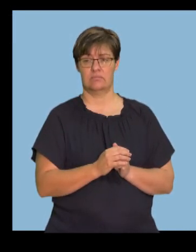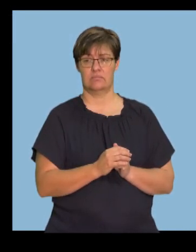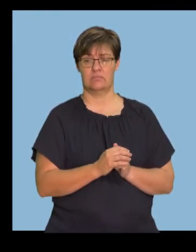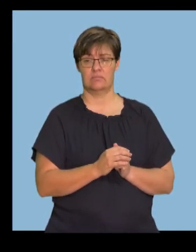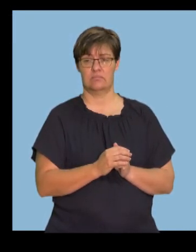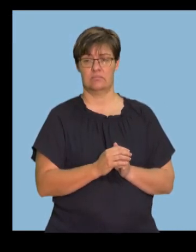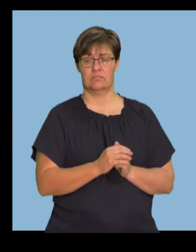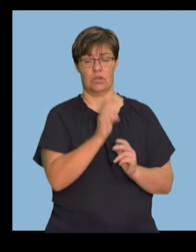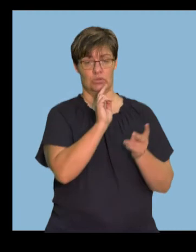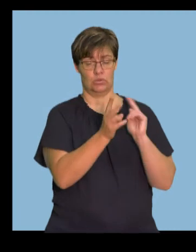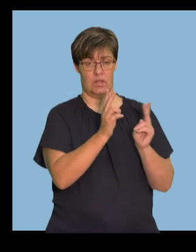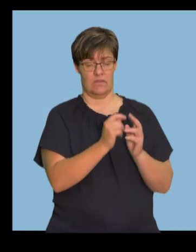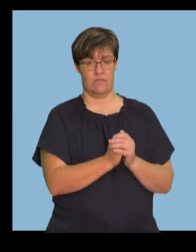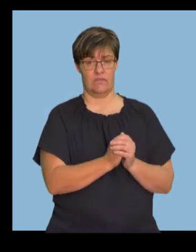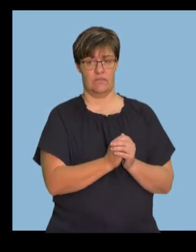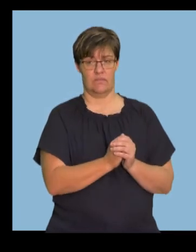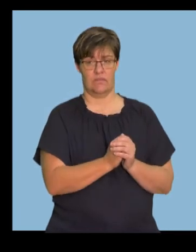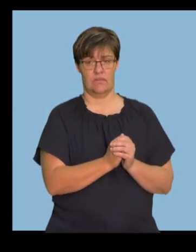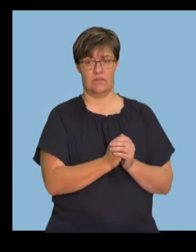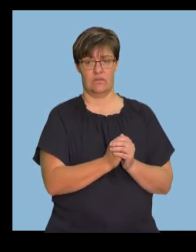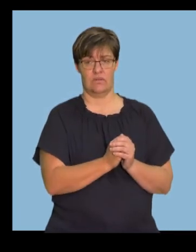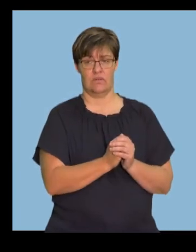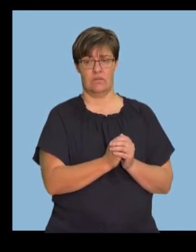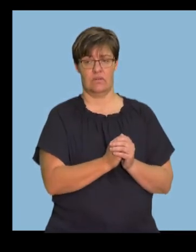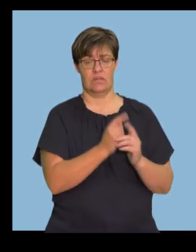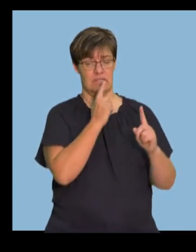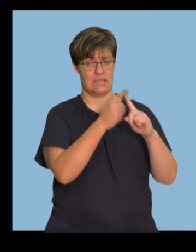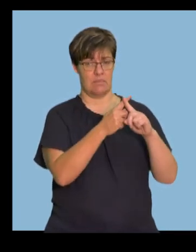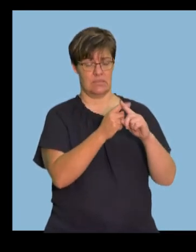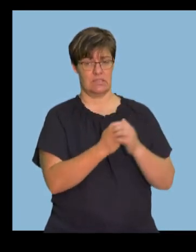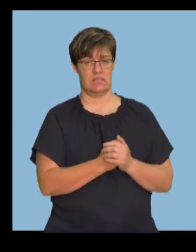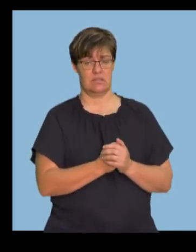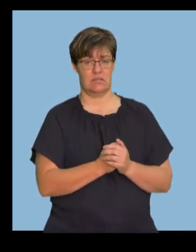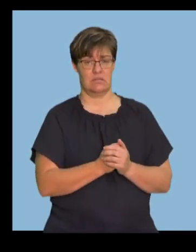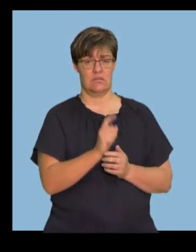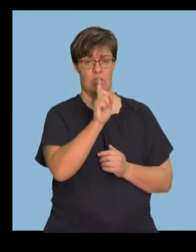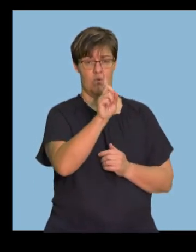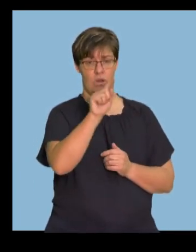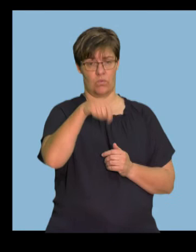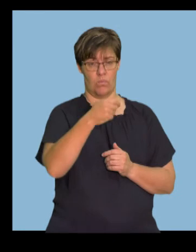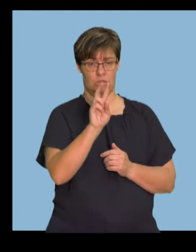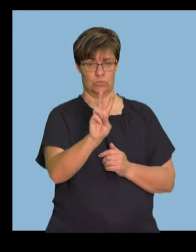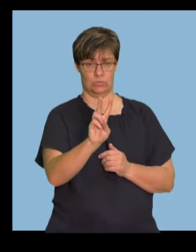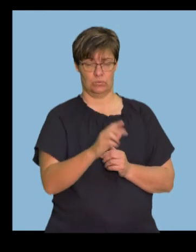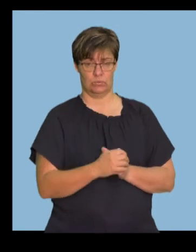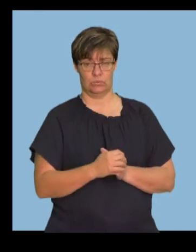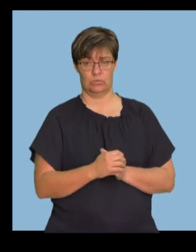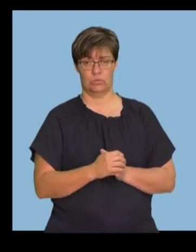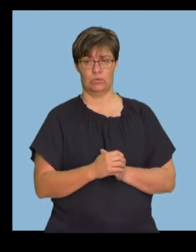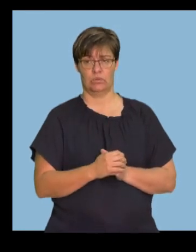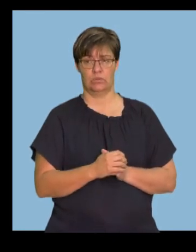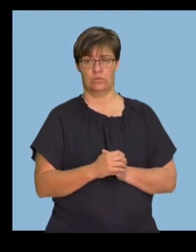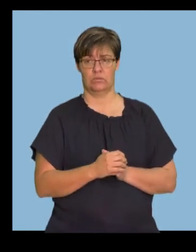so from our calculator, we've got 12, okay, 12 multiplied by 1,2,